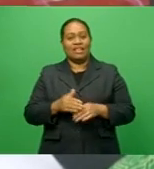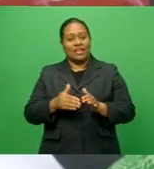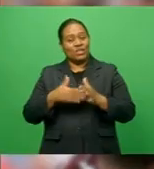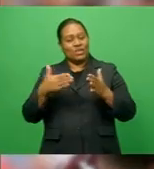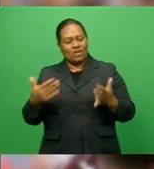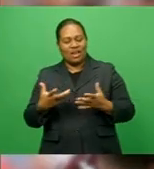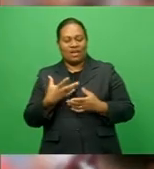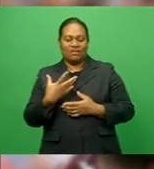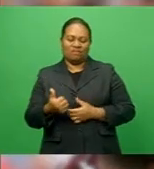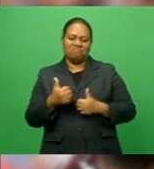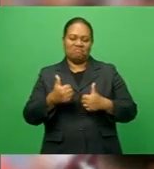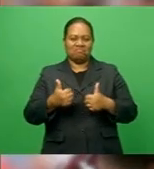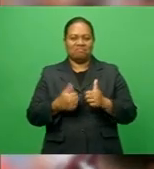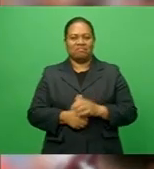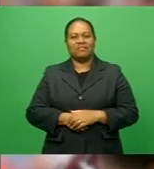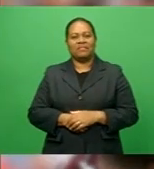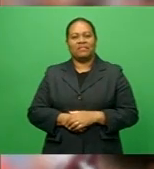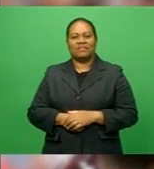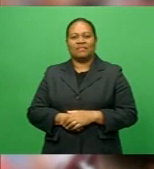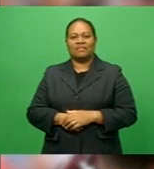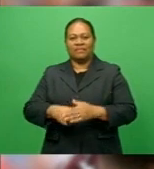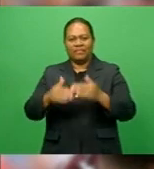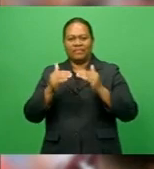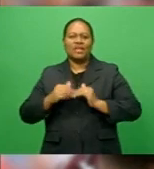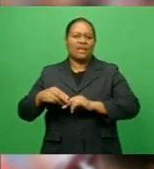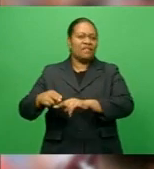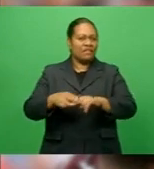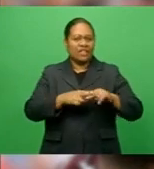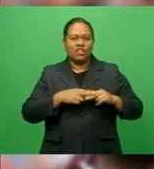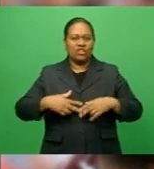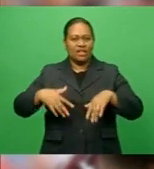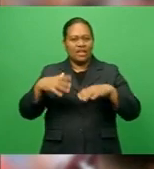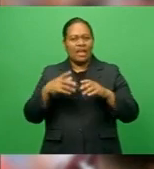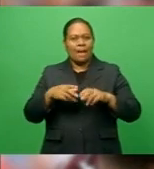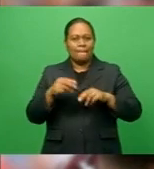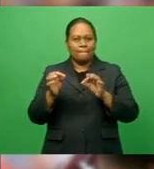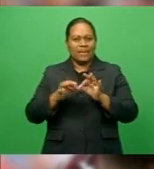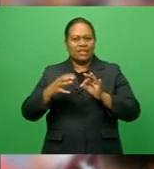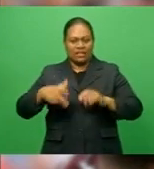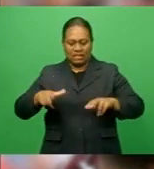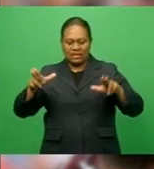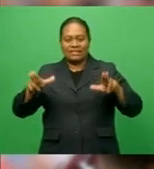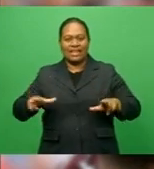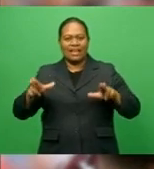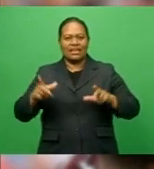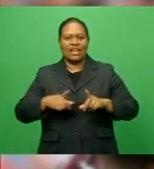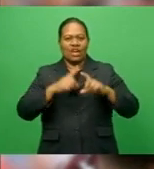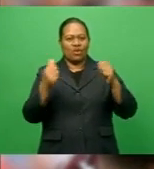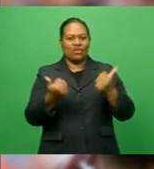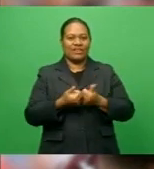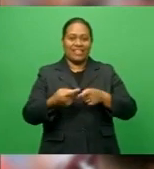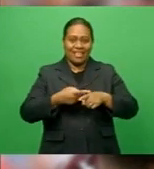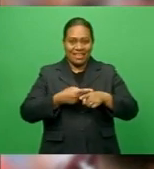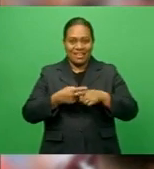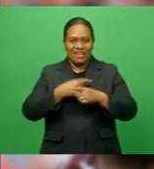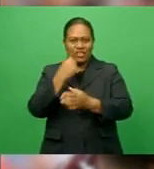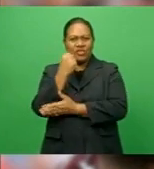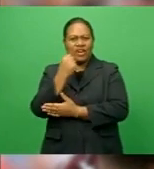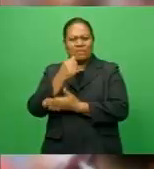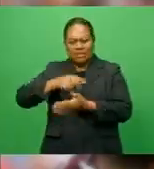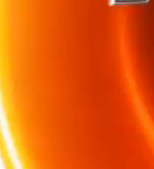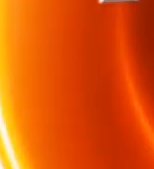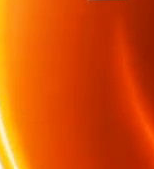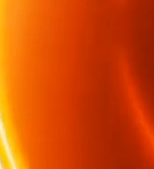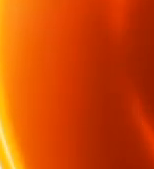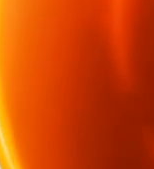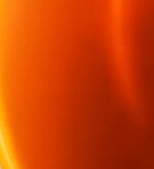Singatoka. Fiji Mbati forward Coben Sims has signed a 2-year contract with England Rugby League club Hull Kingston